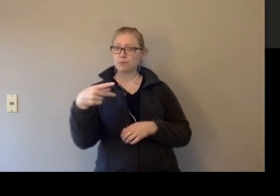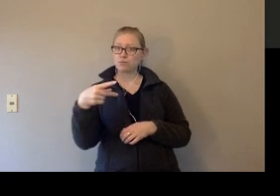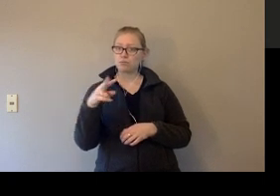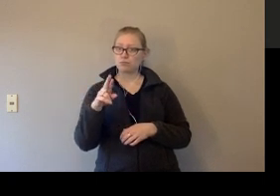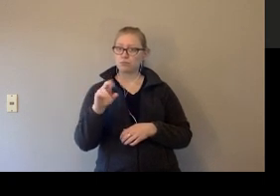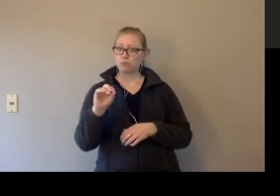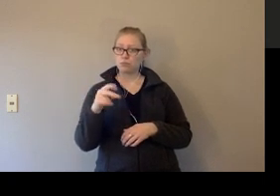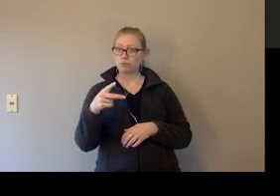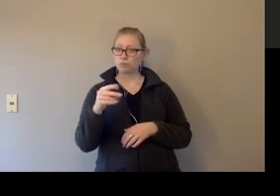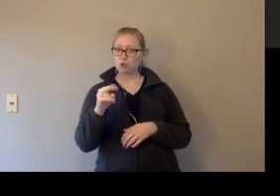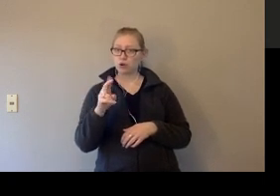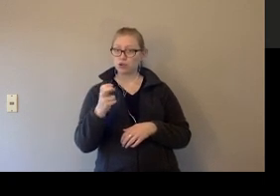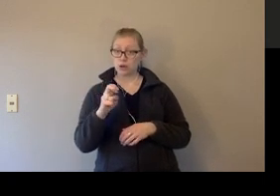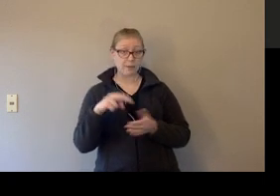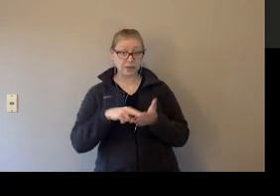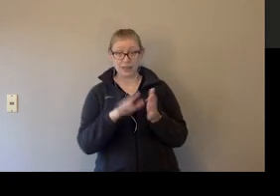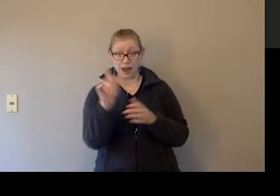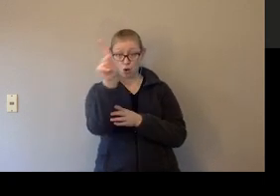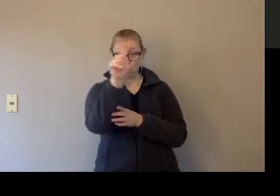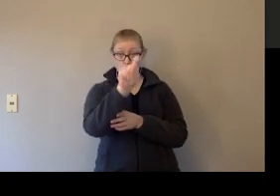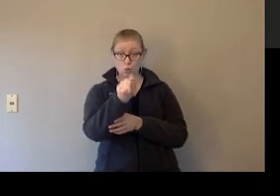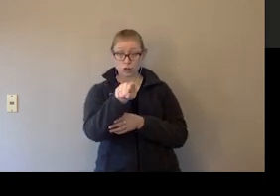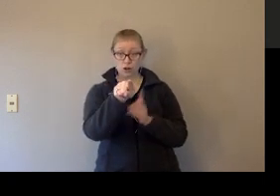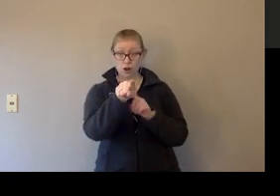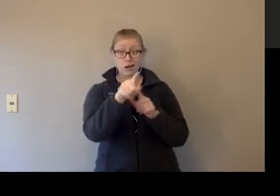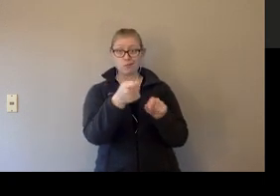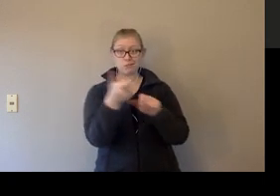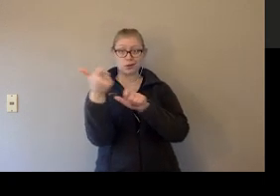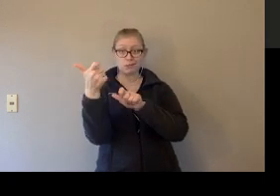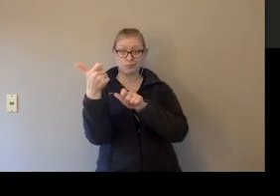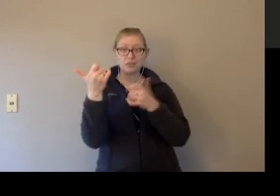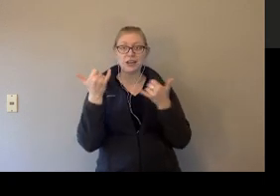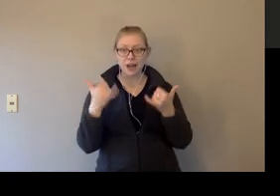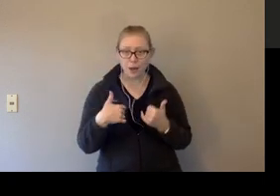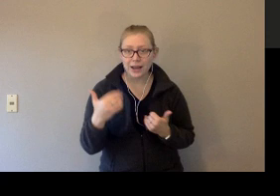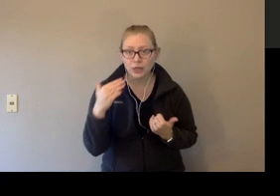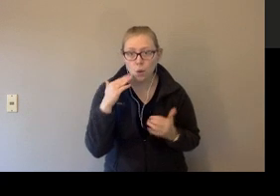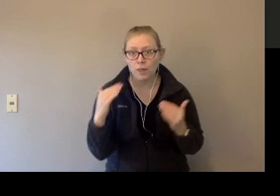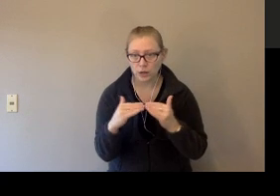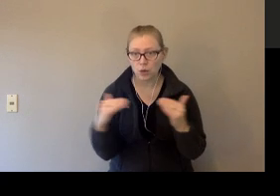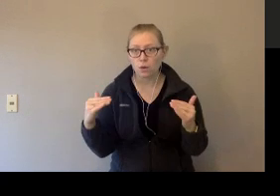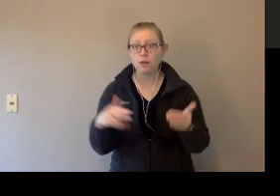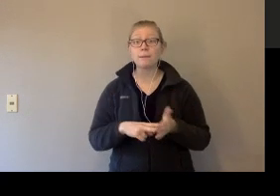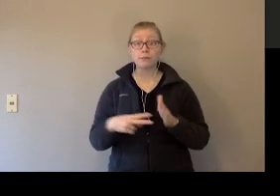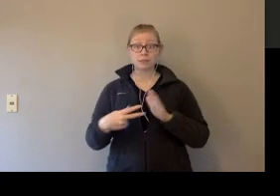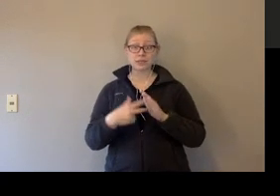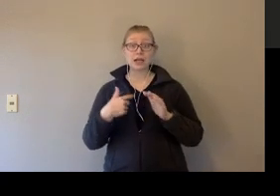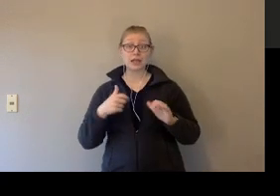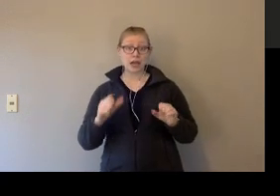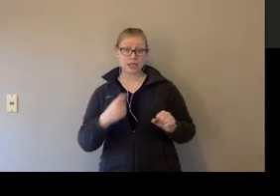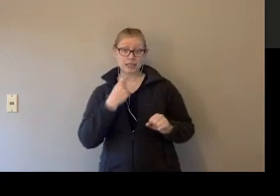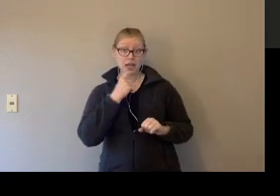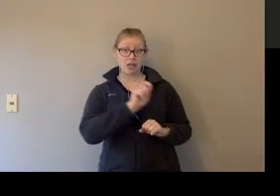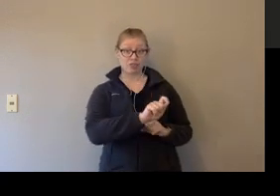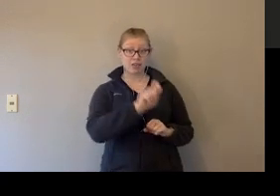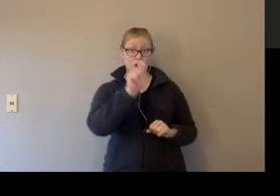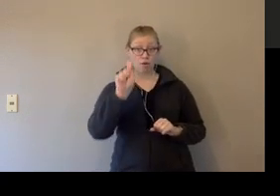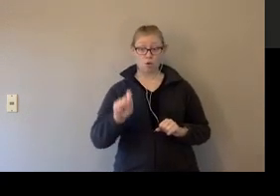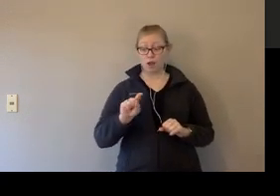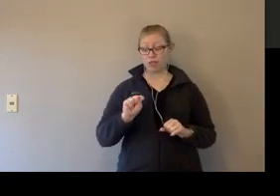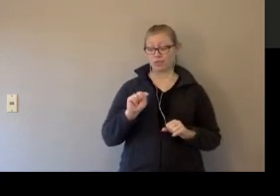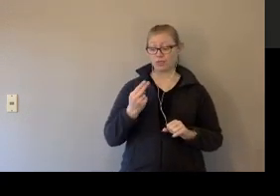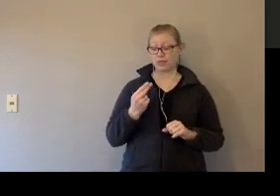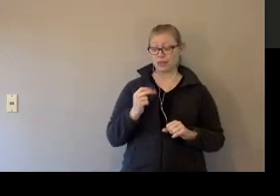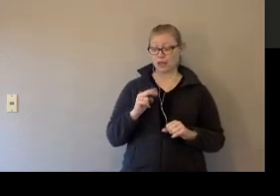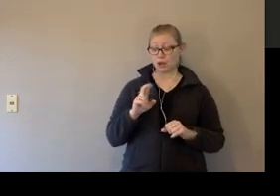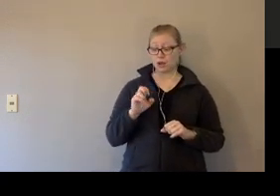my question mark. Now I know they're equal. And because they're equal, I can say, therefore, DE has to